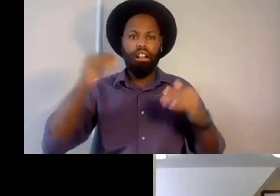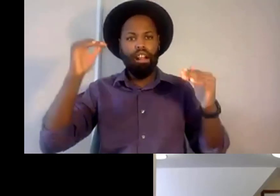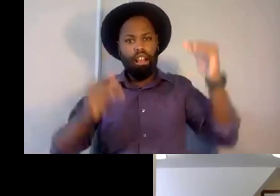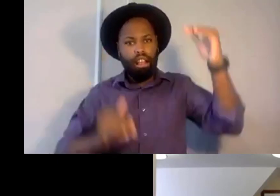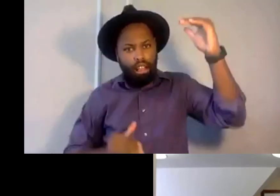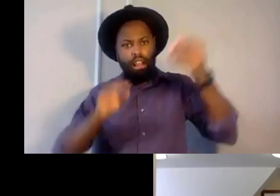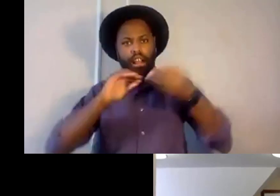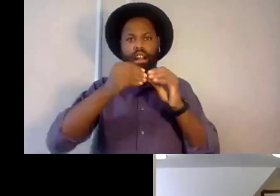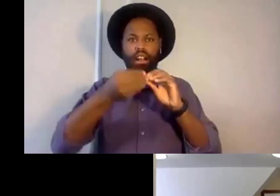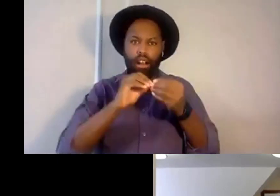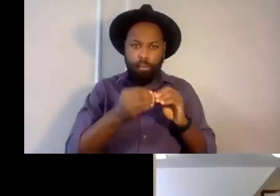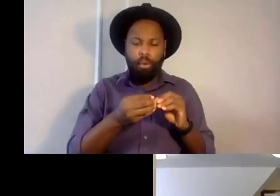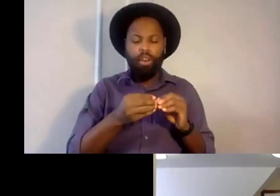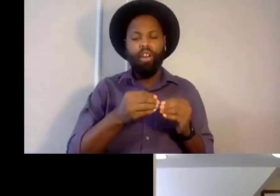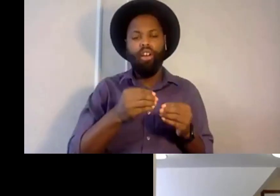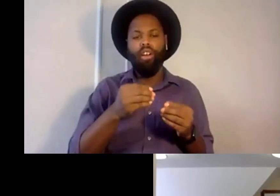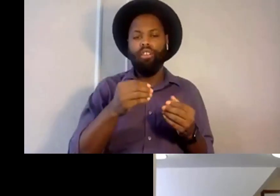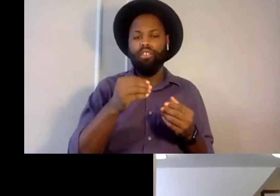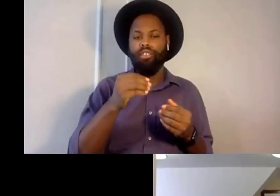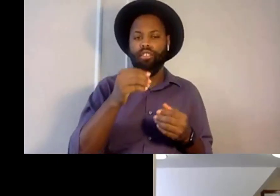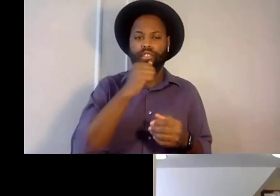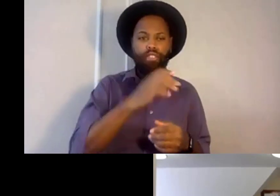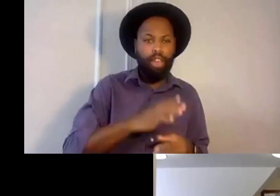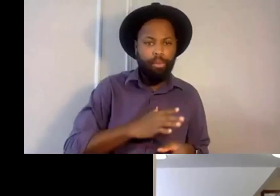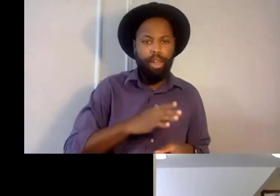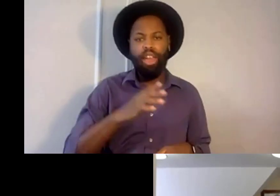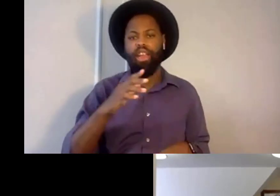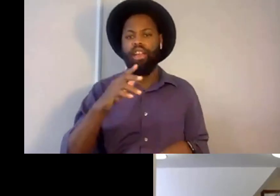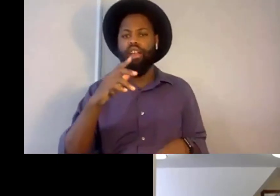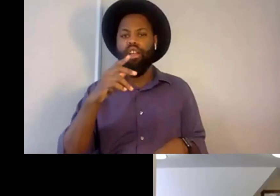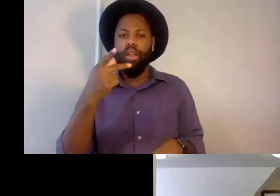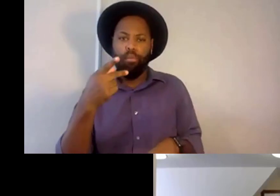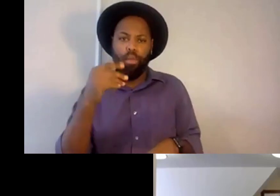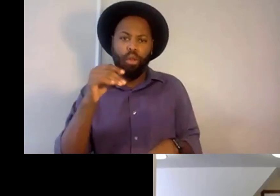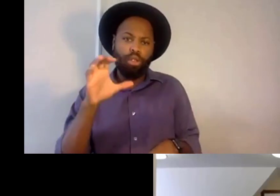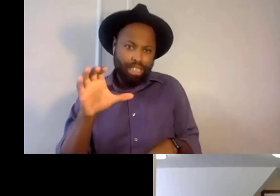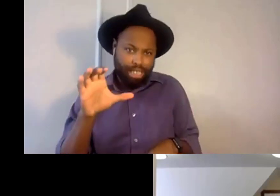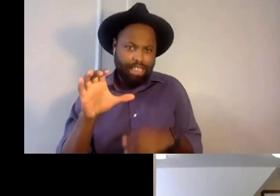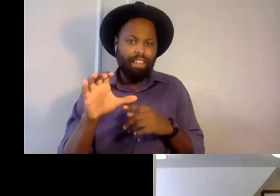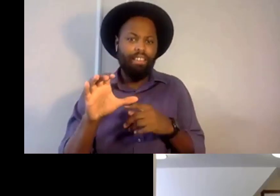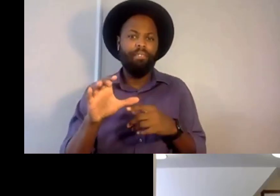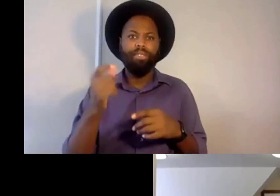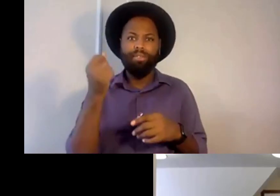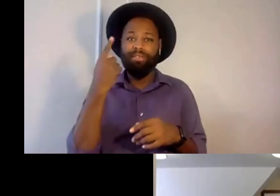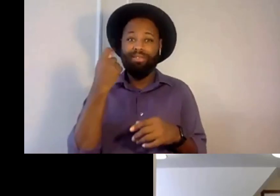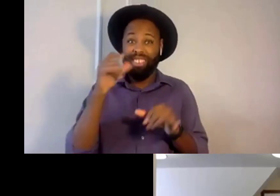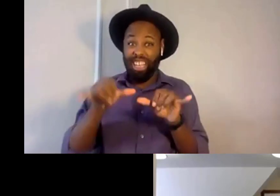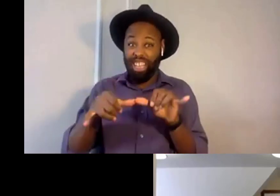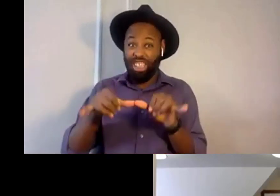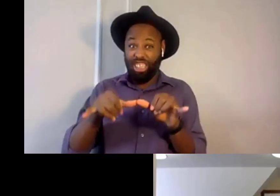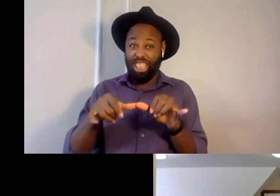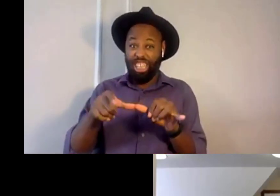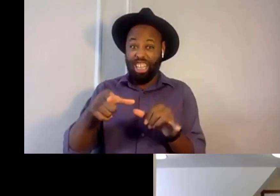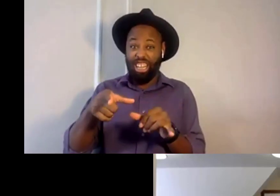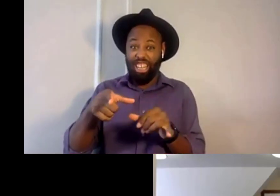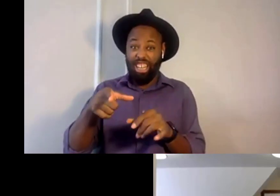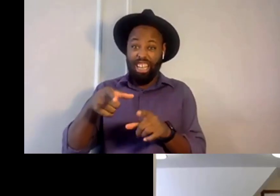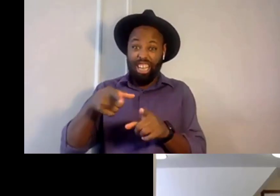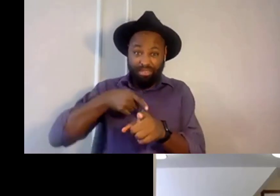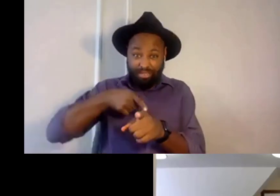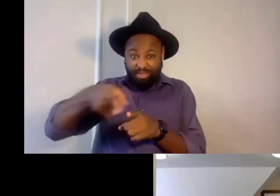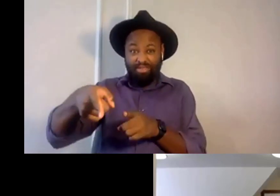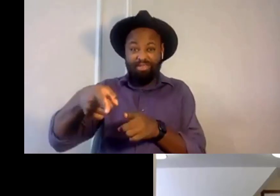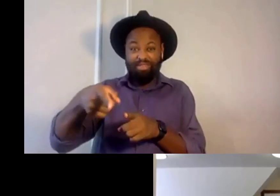Alana candidates that we've got, and the fact that engineering as a discipline is not necessarily always